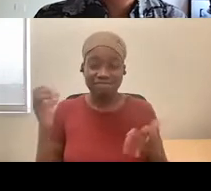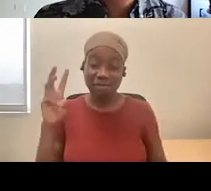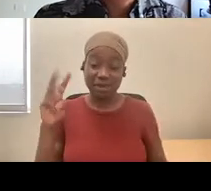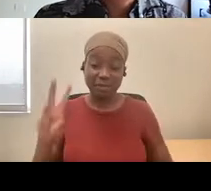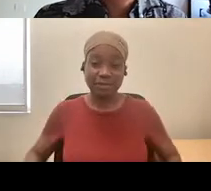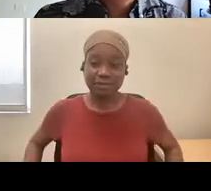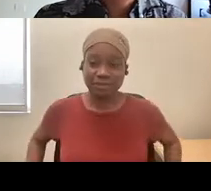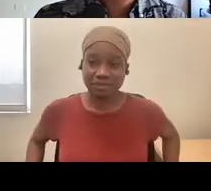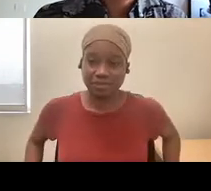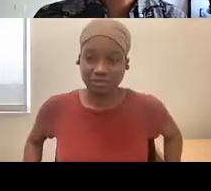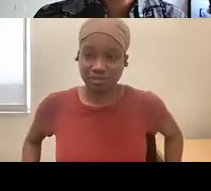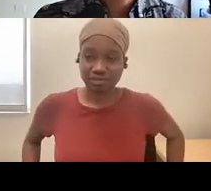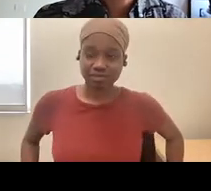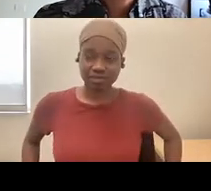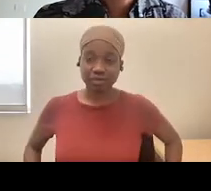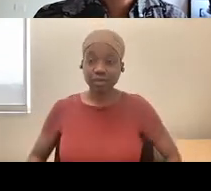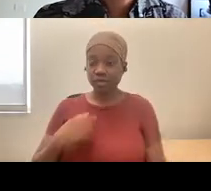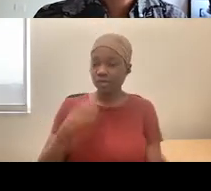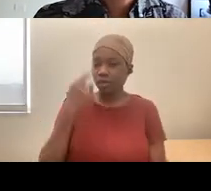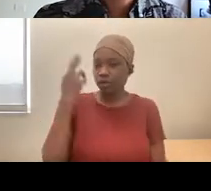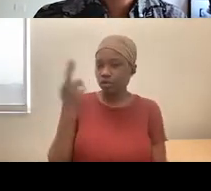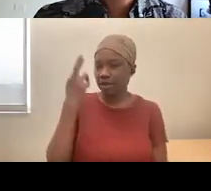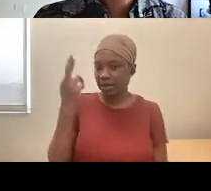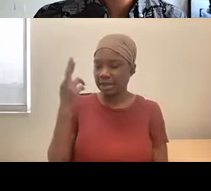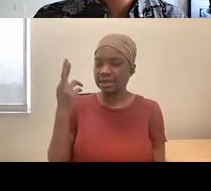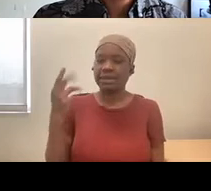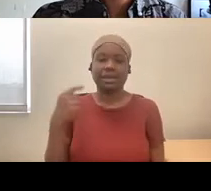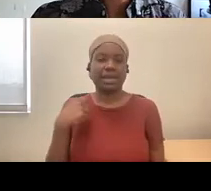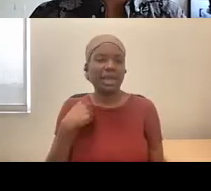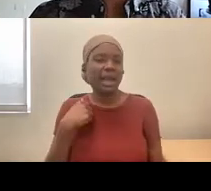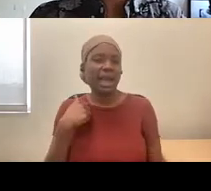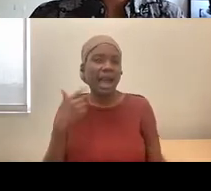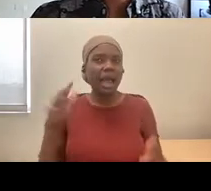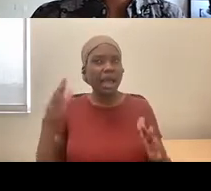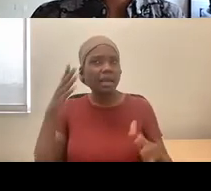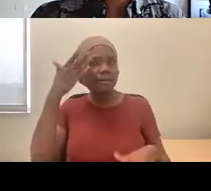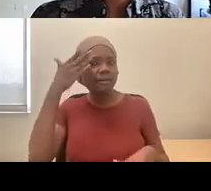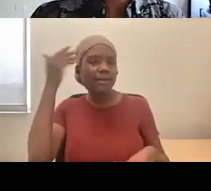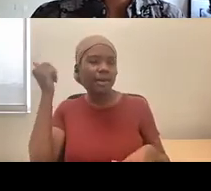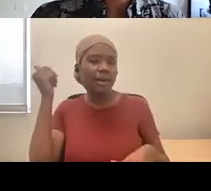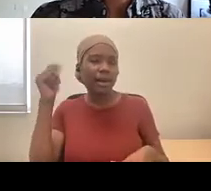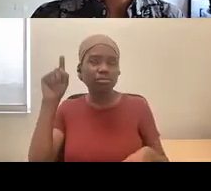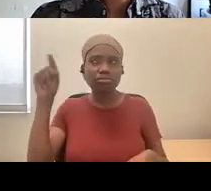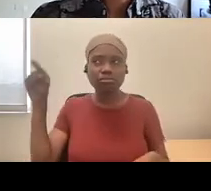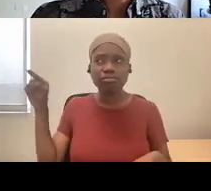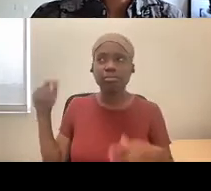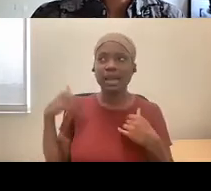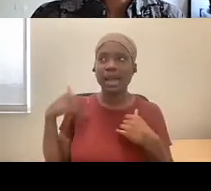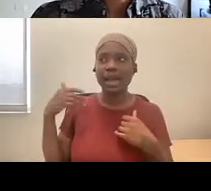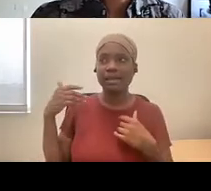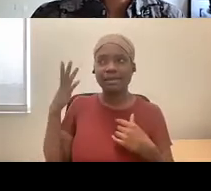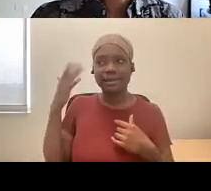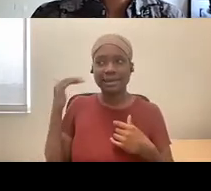Yeah. I realized that I also like kind of made myself forget about them. Like yeah. At first they're creepy and then